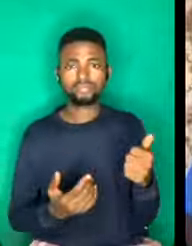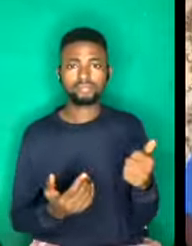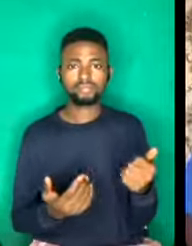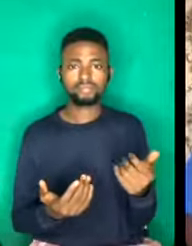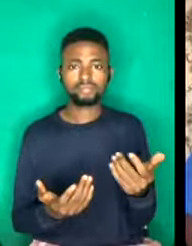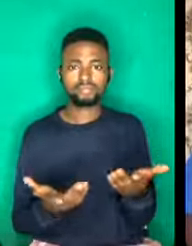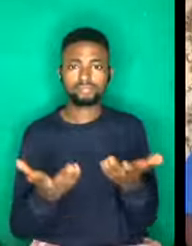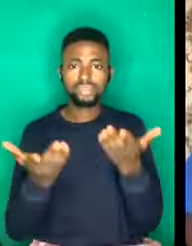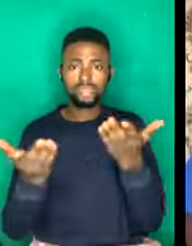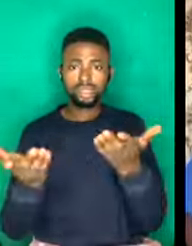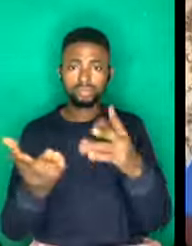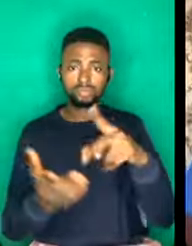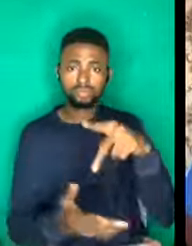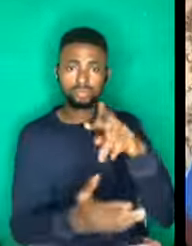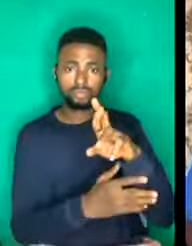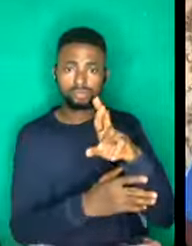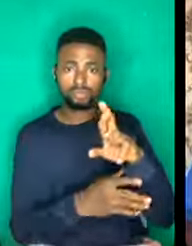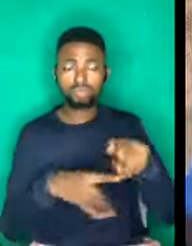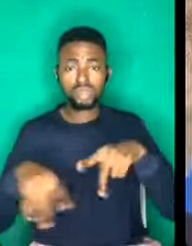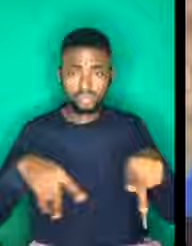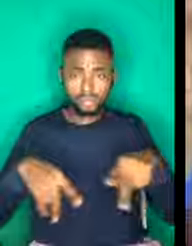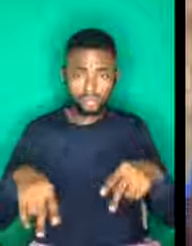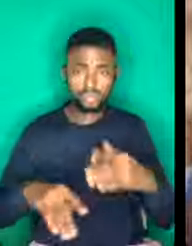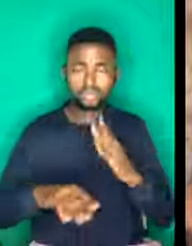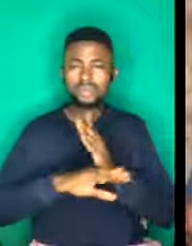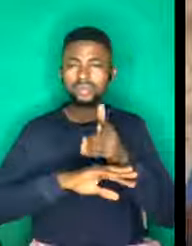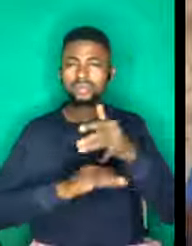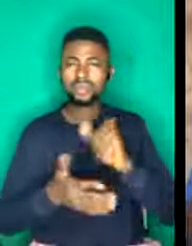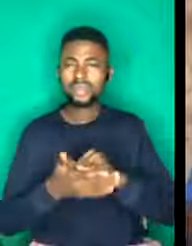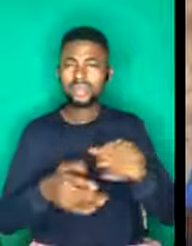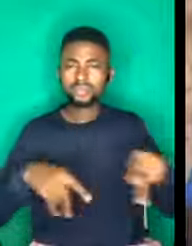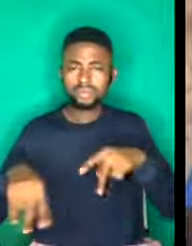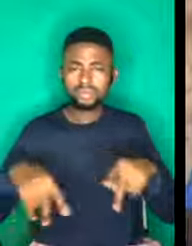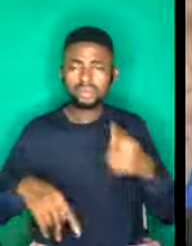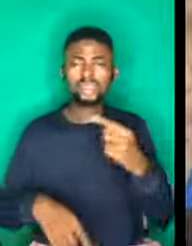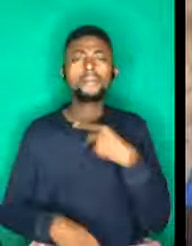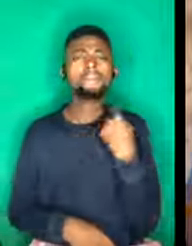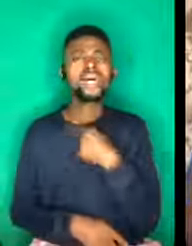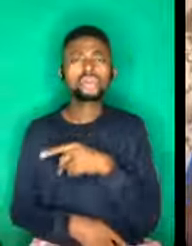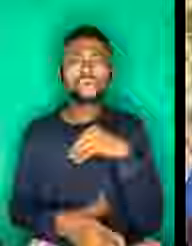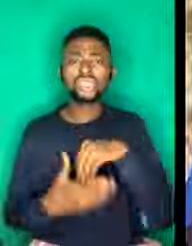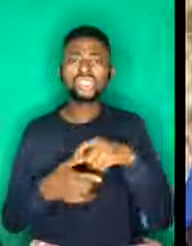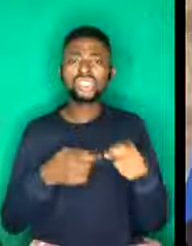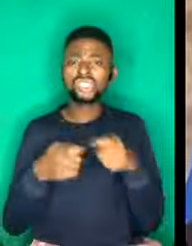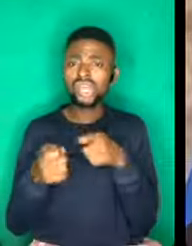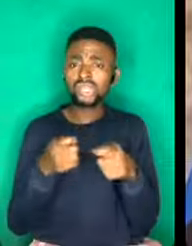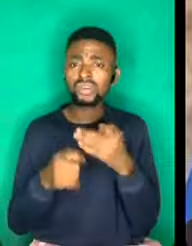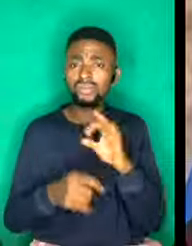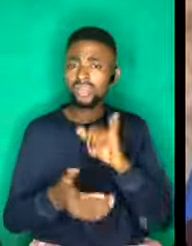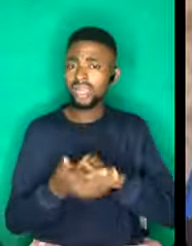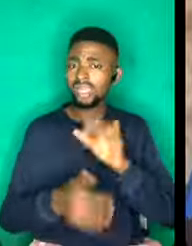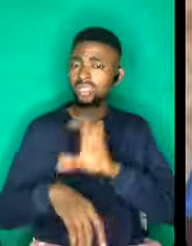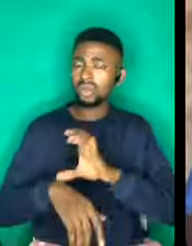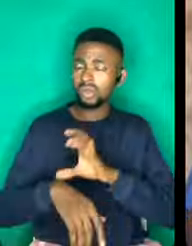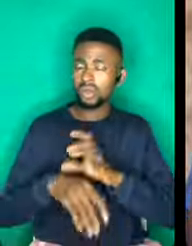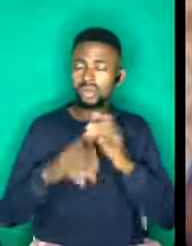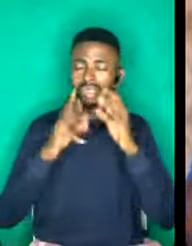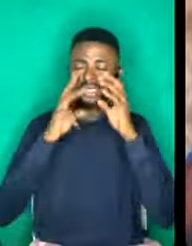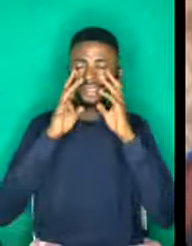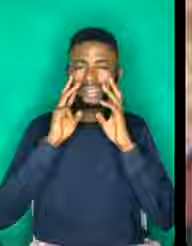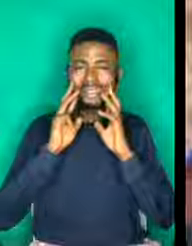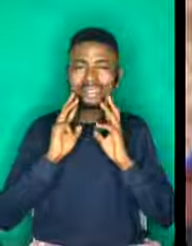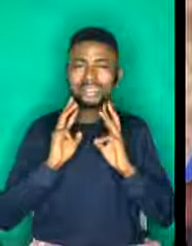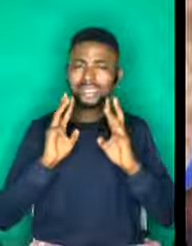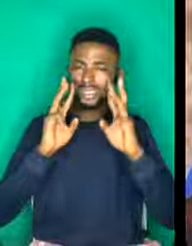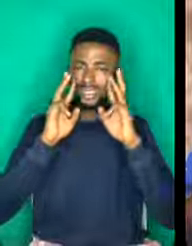and after that presentation, the pastor who is in charge at this time was moved to tears. That was